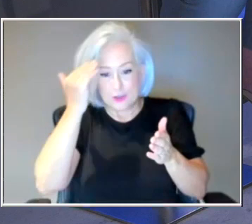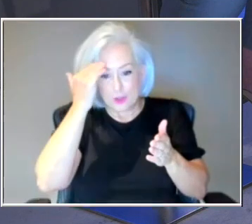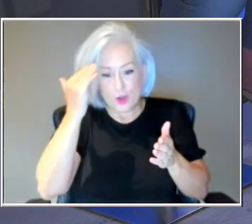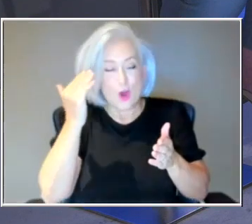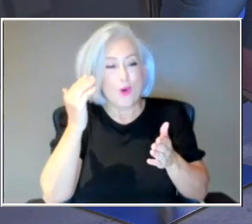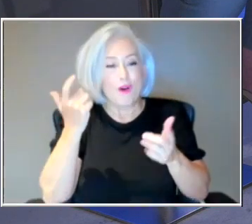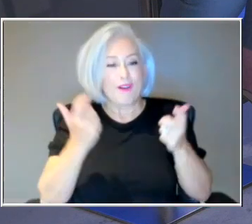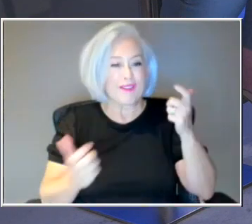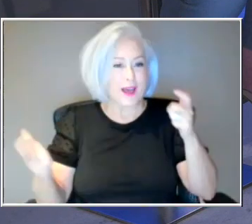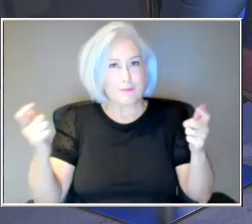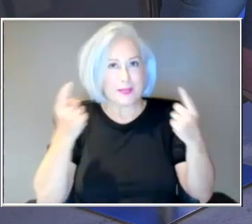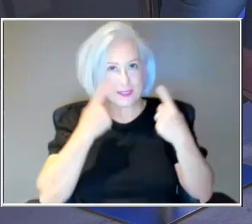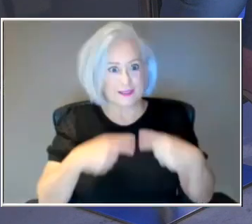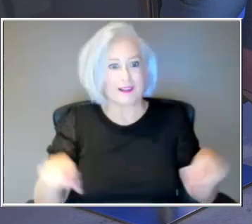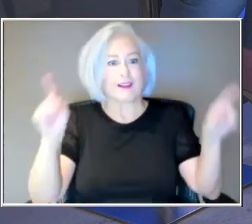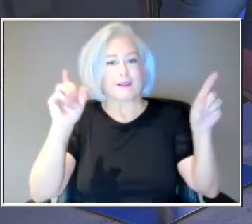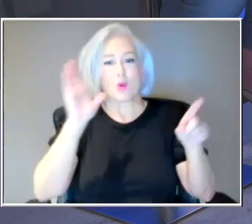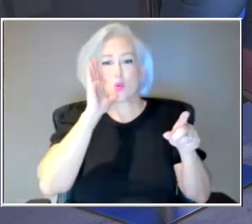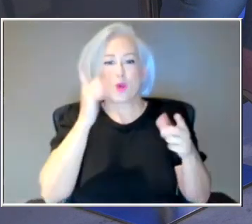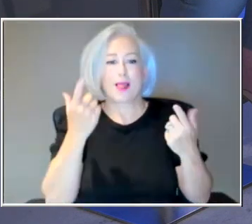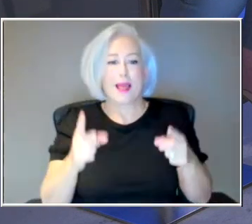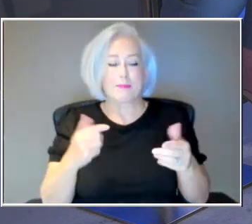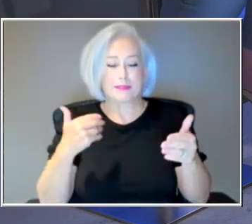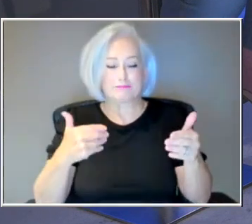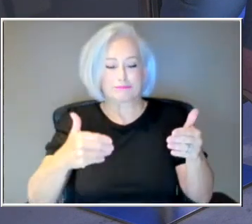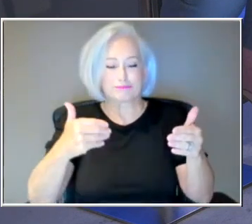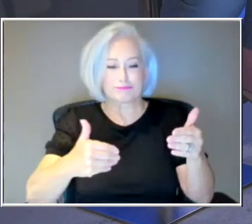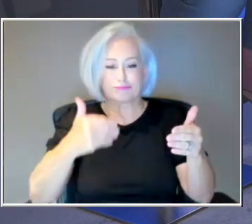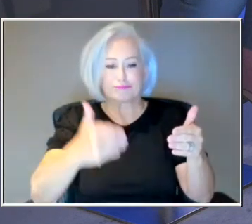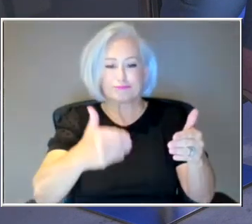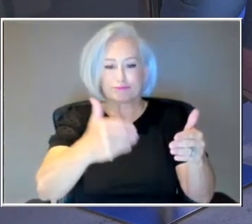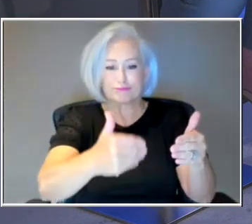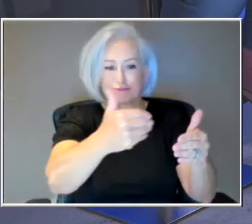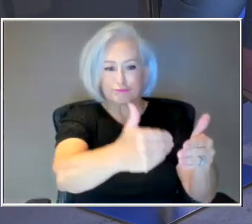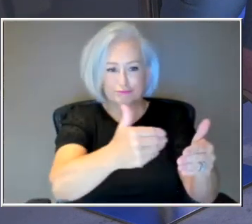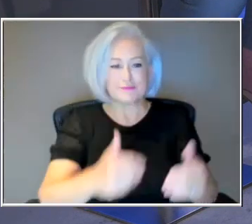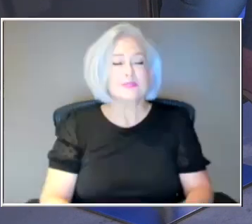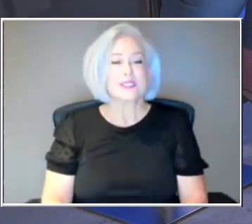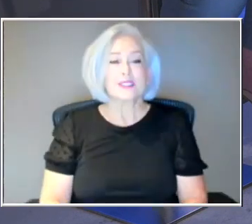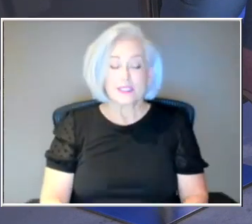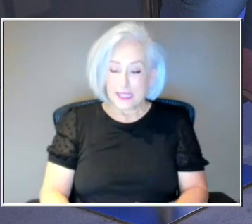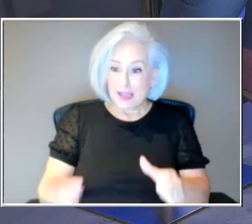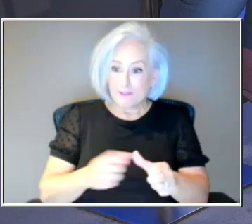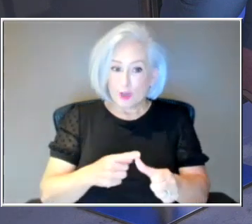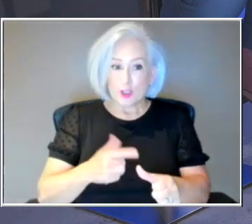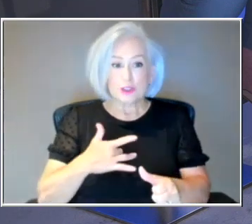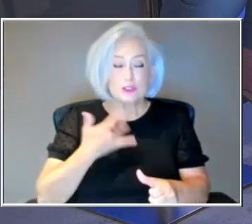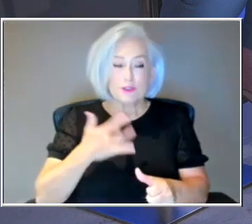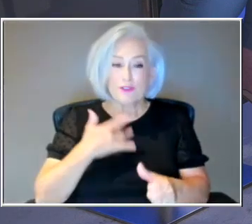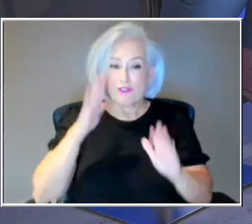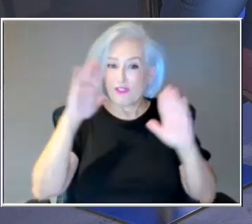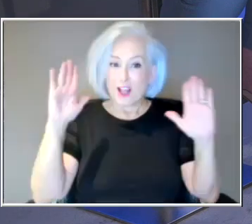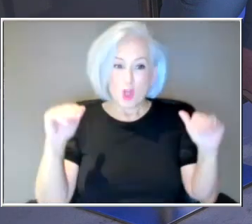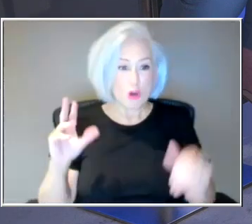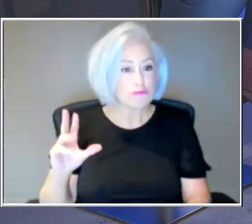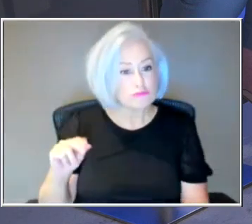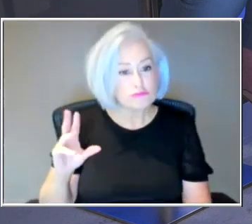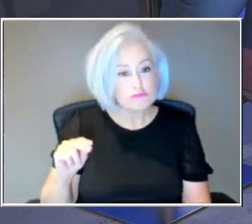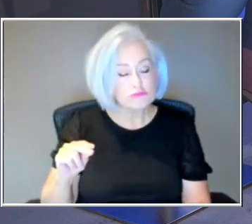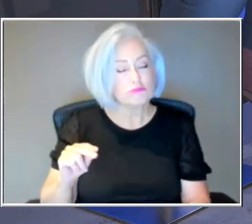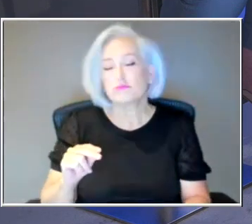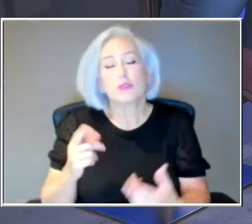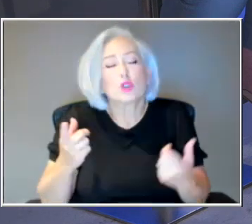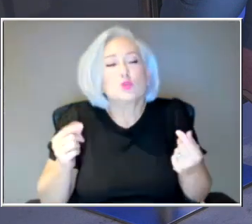did you handle it mentally? You mentioned you weren't hopeful at first. Right. When did you kind of turn that around? And when you had those dark days, how'd you get